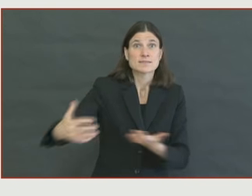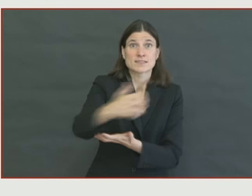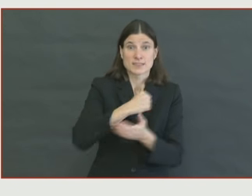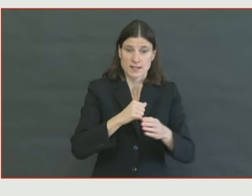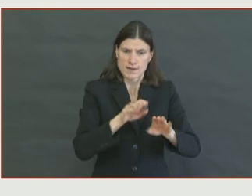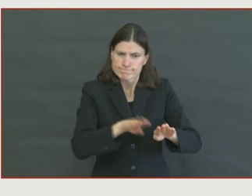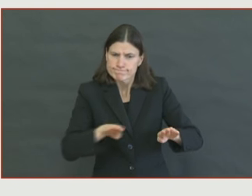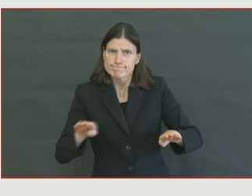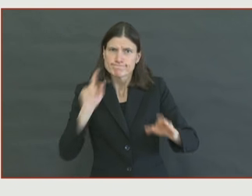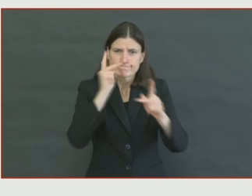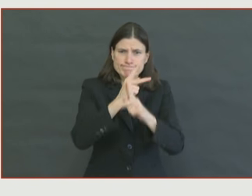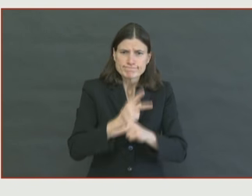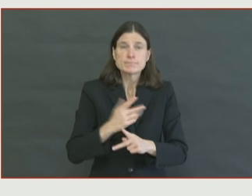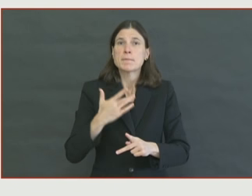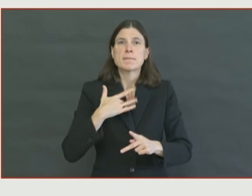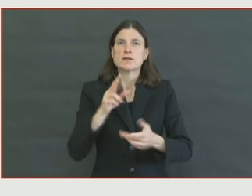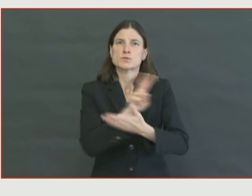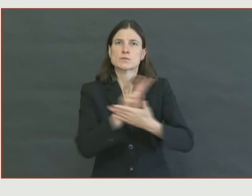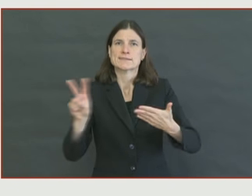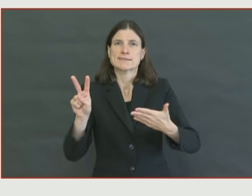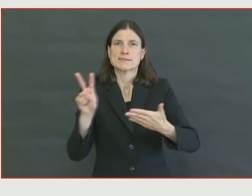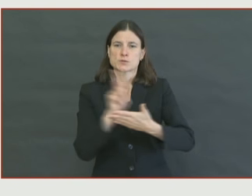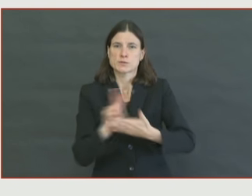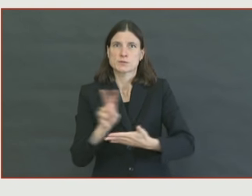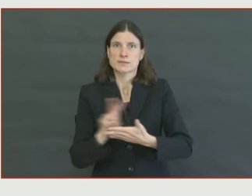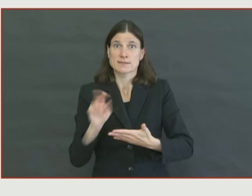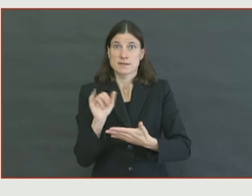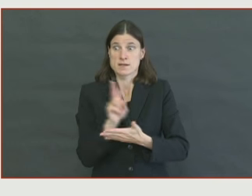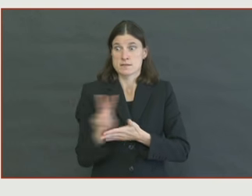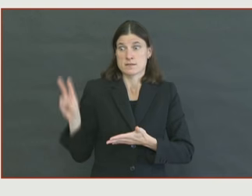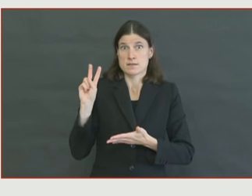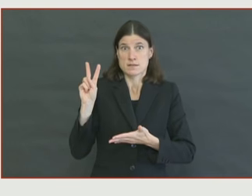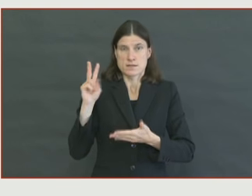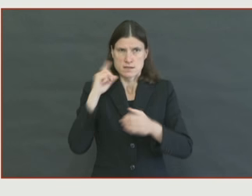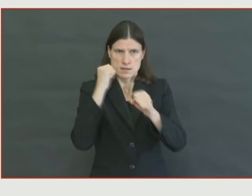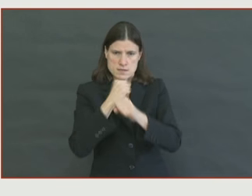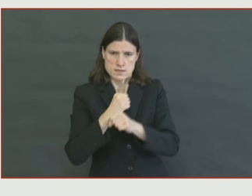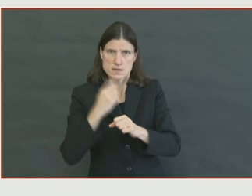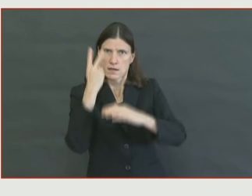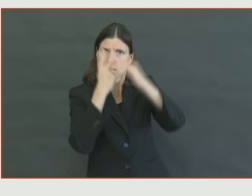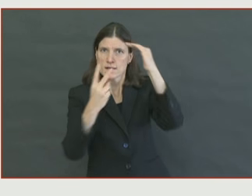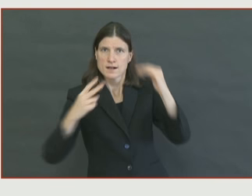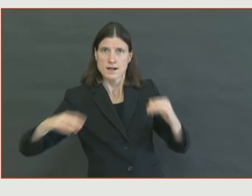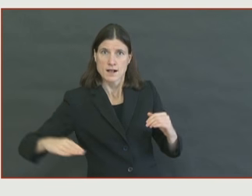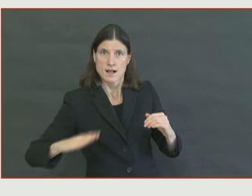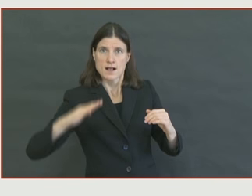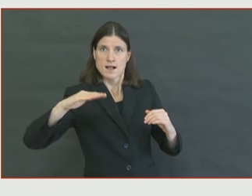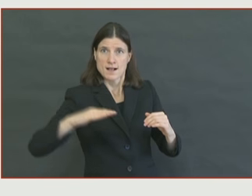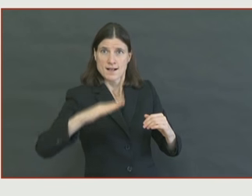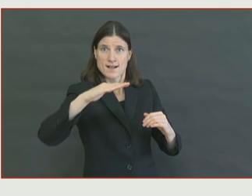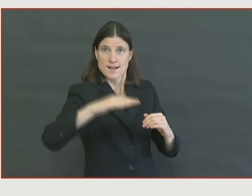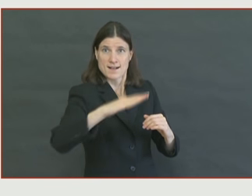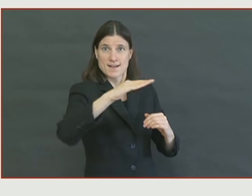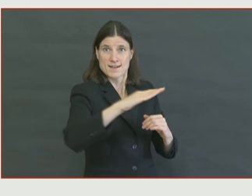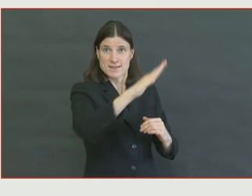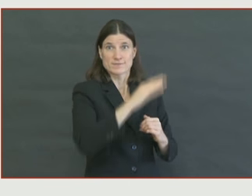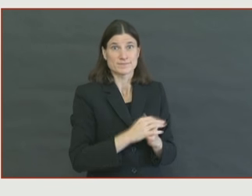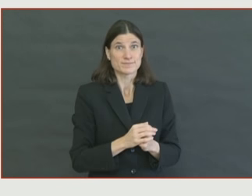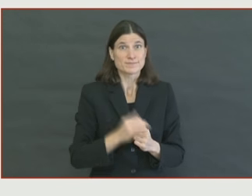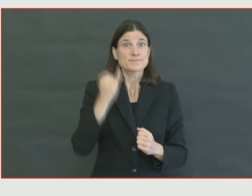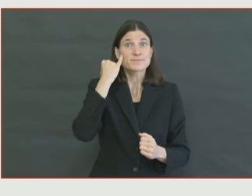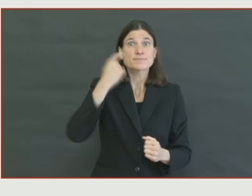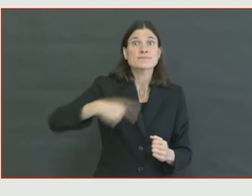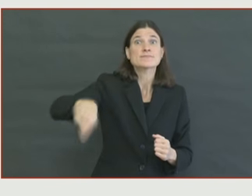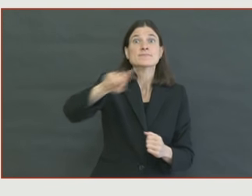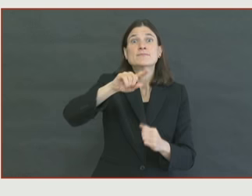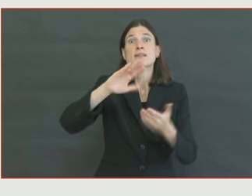those two inflection points, closing restaurants and bars and the stay-at-home order, meaningfully affected our trajectory and have led